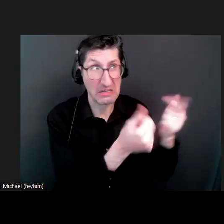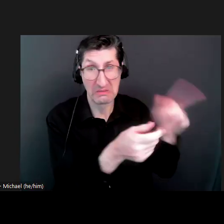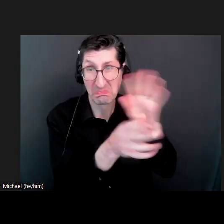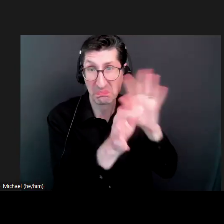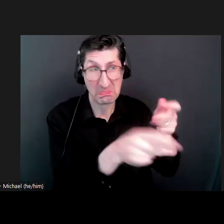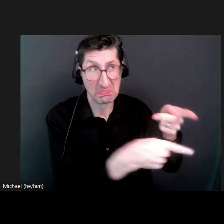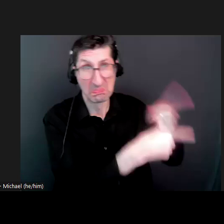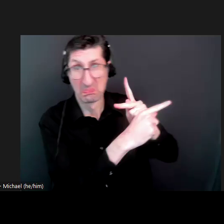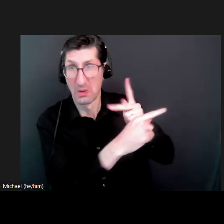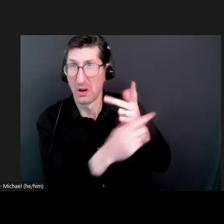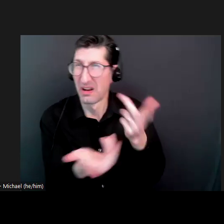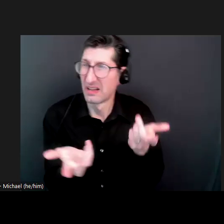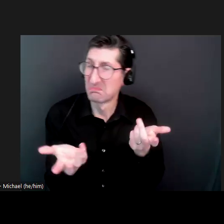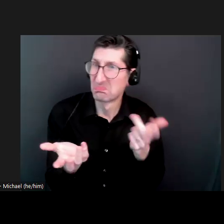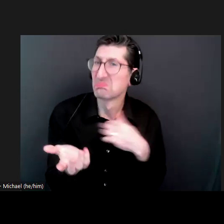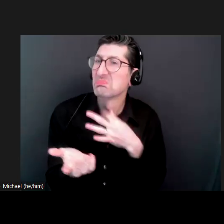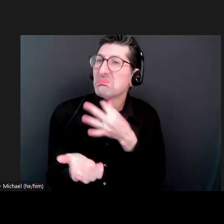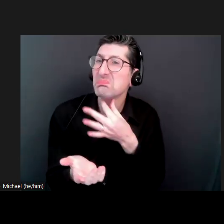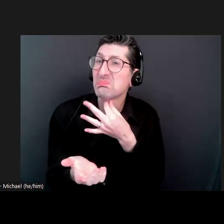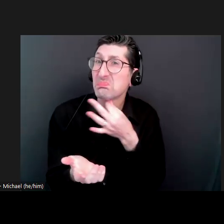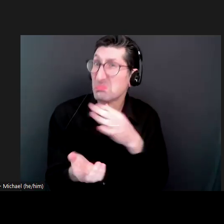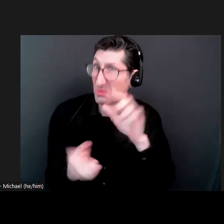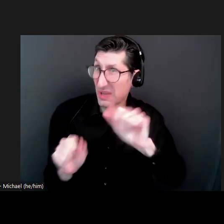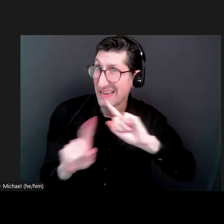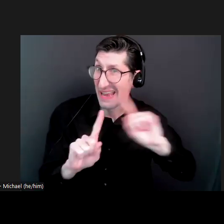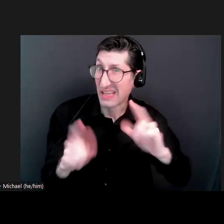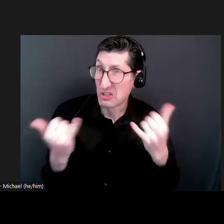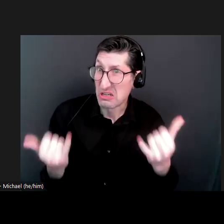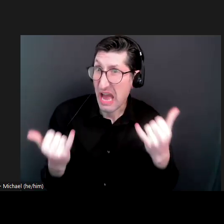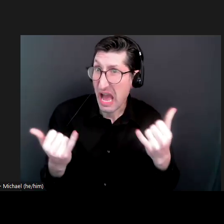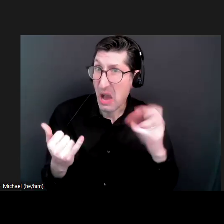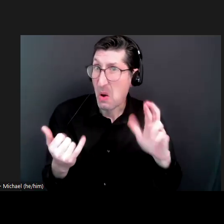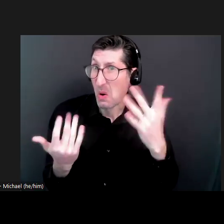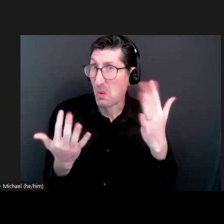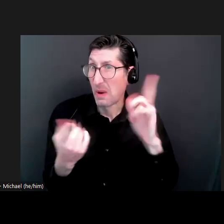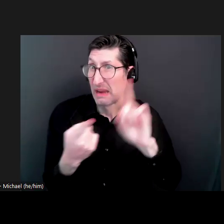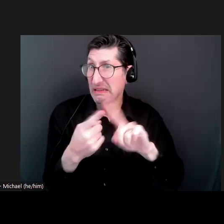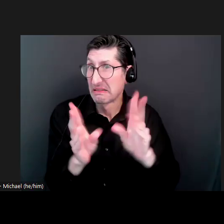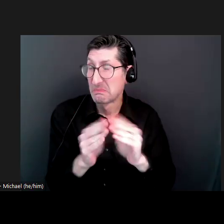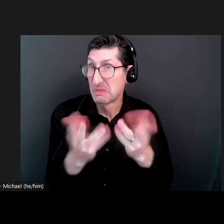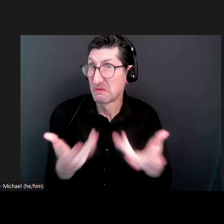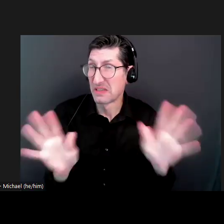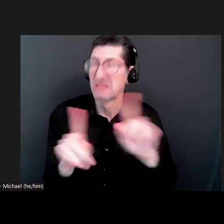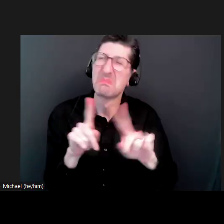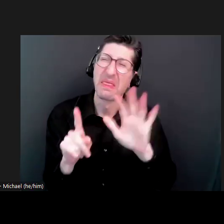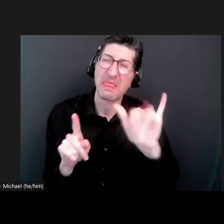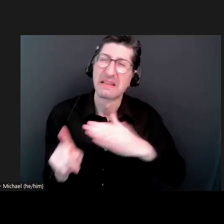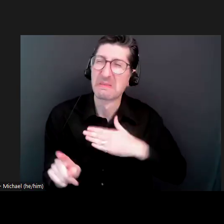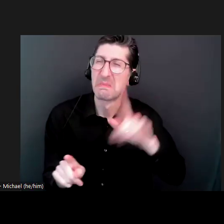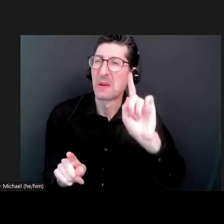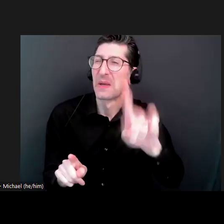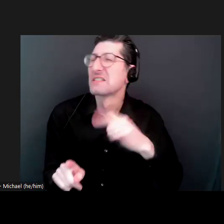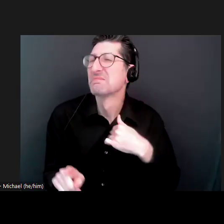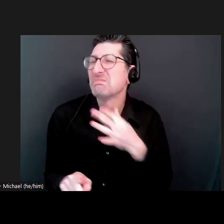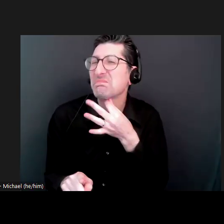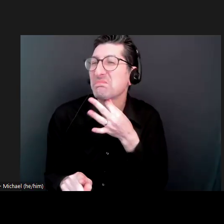I don't know if I get any answer now or wait till everything's all done, but that's my question. Thank you very much.